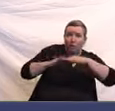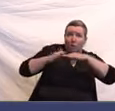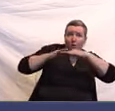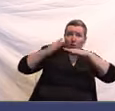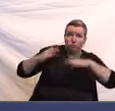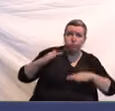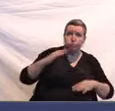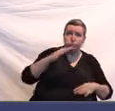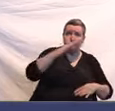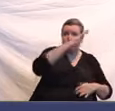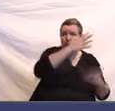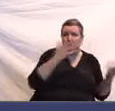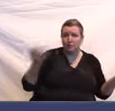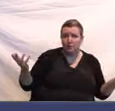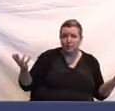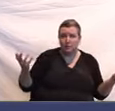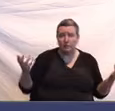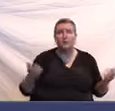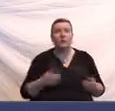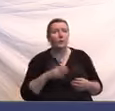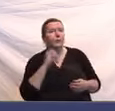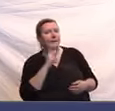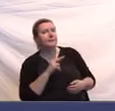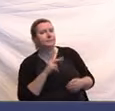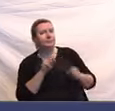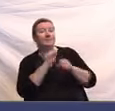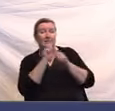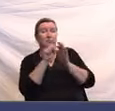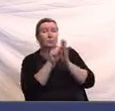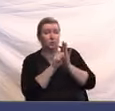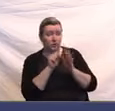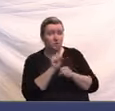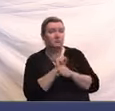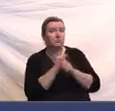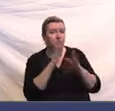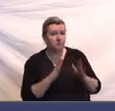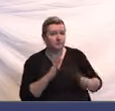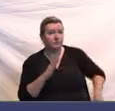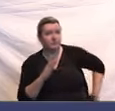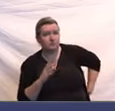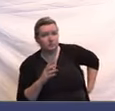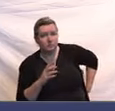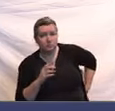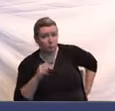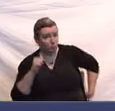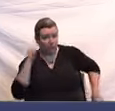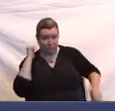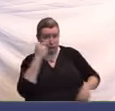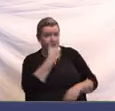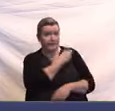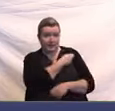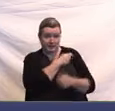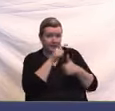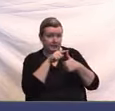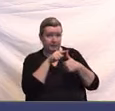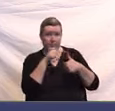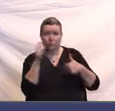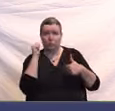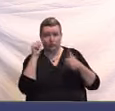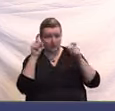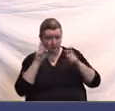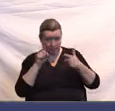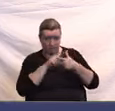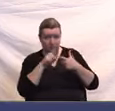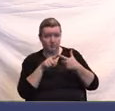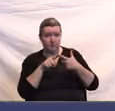Okay, so the state workers who are either refuse to get vaccinated or refuse to get tested, how